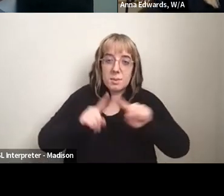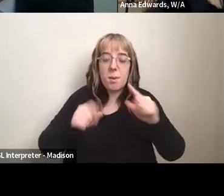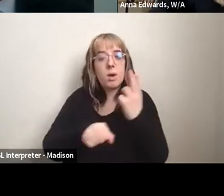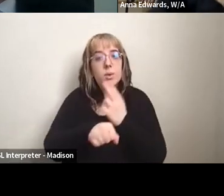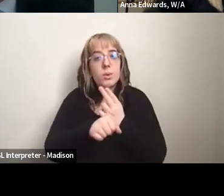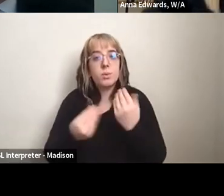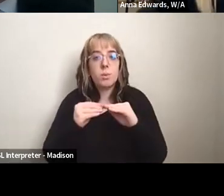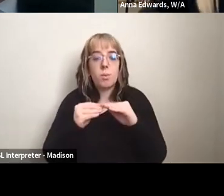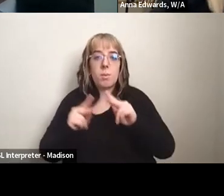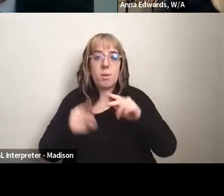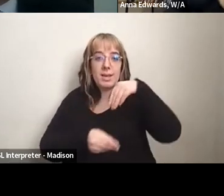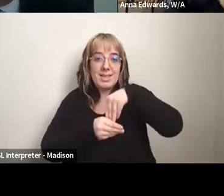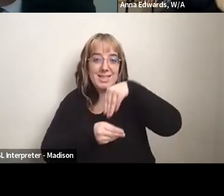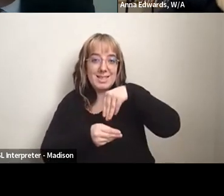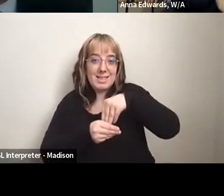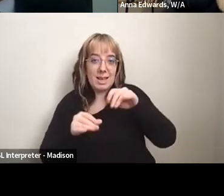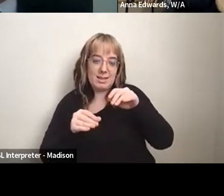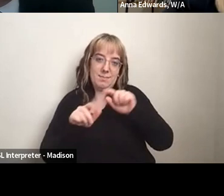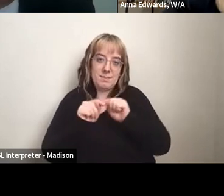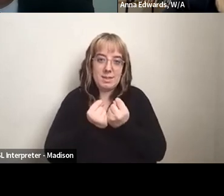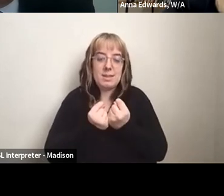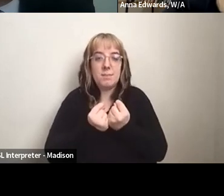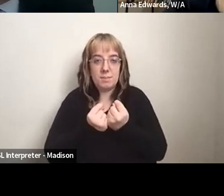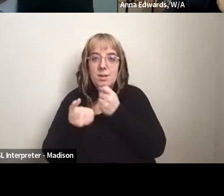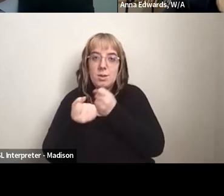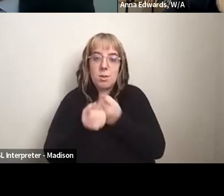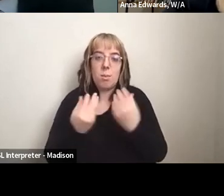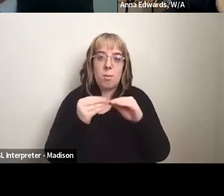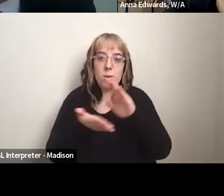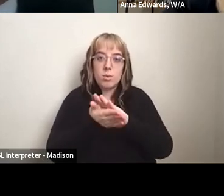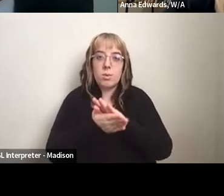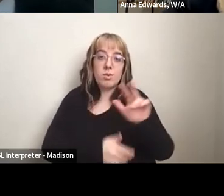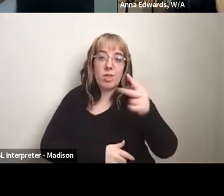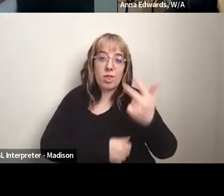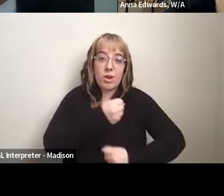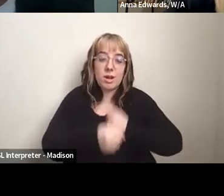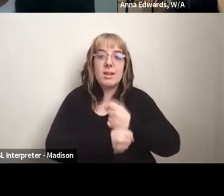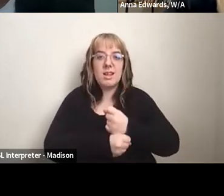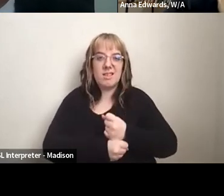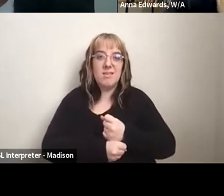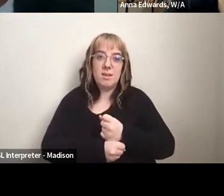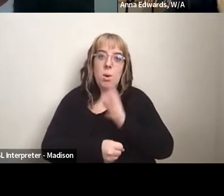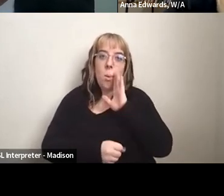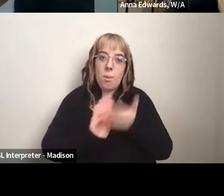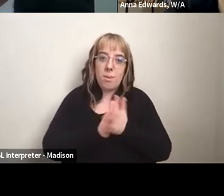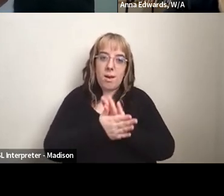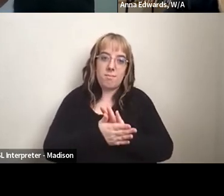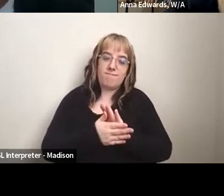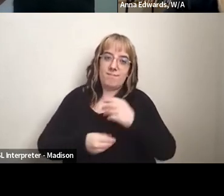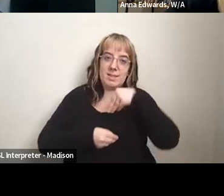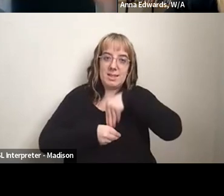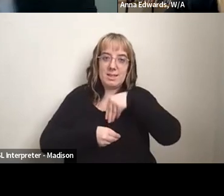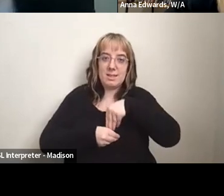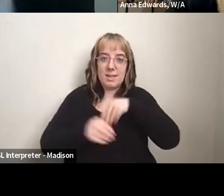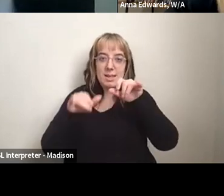will expand my internal team more to support more schools. So, by the third year, really, it's an internal operation, pretty much. That's super